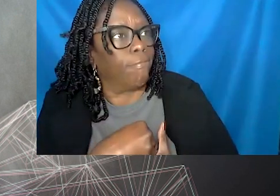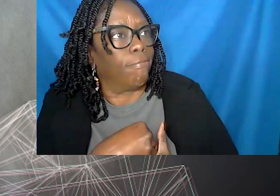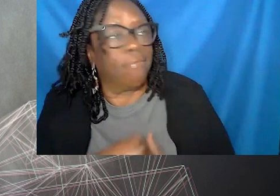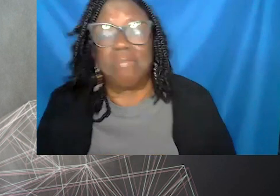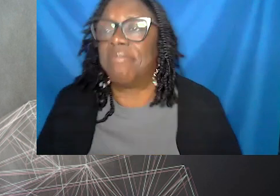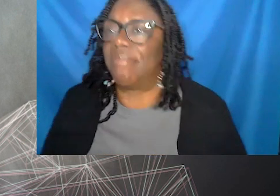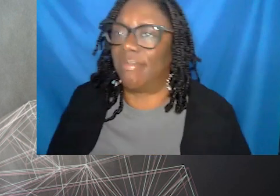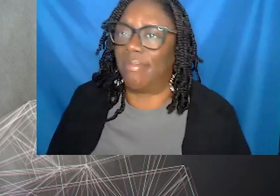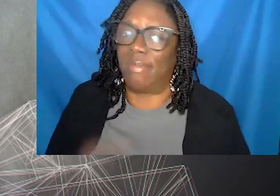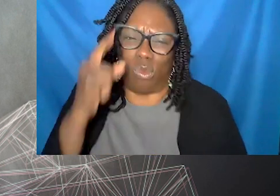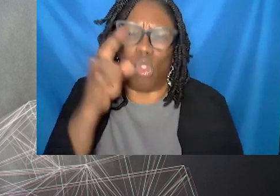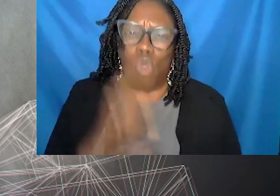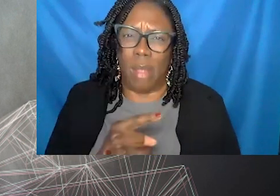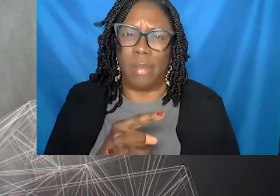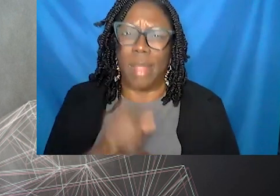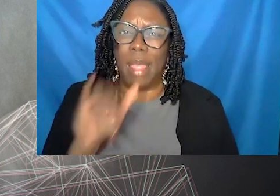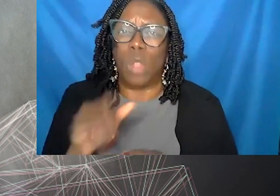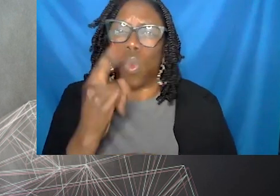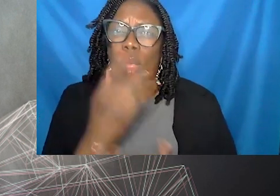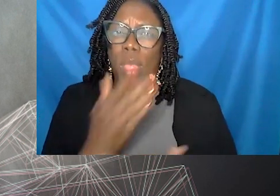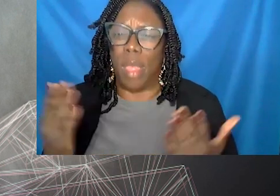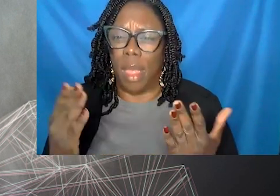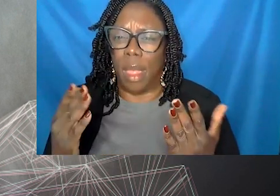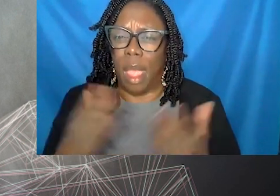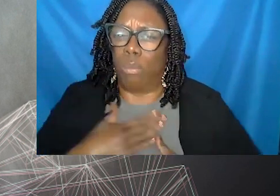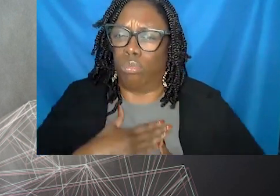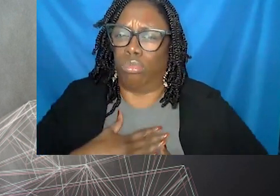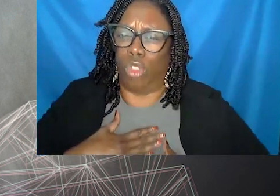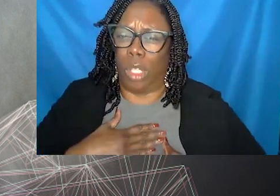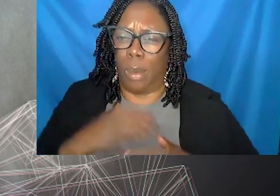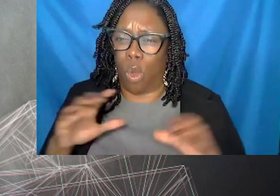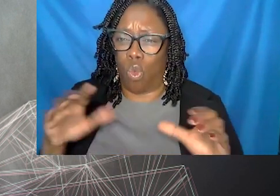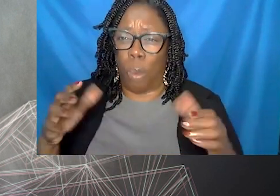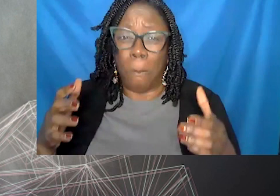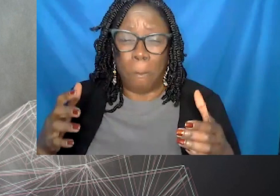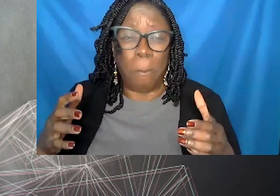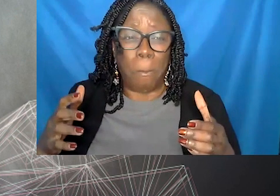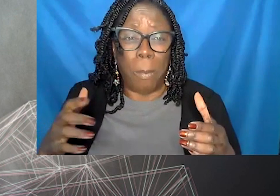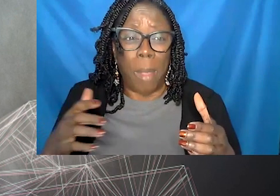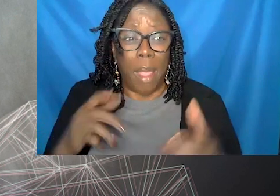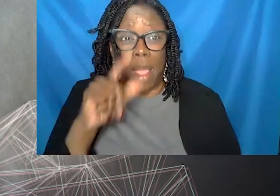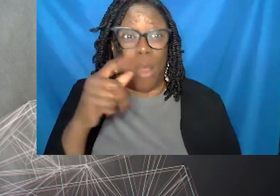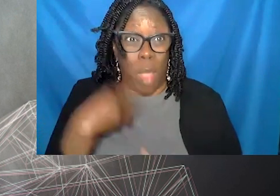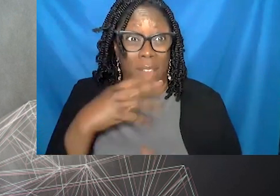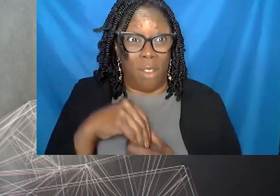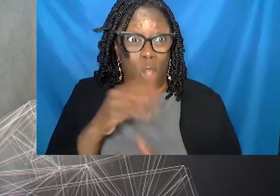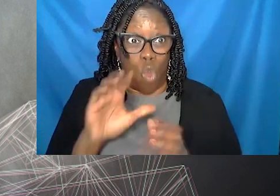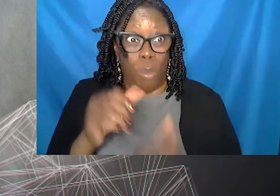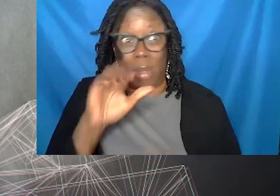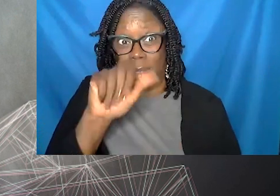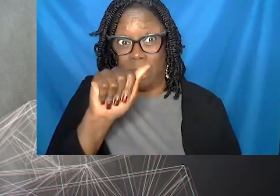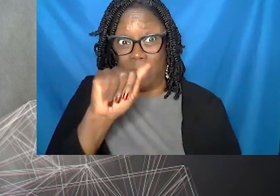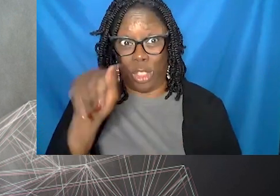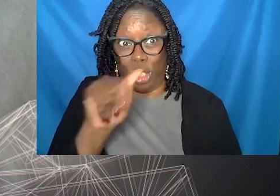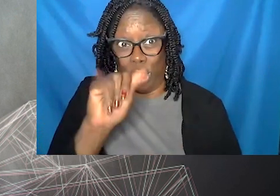absolutely, and that's one of the things I've very much appreciated about this group is having the participation of Jay, because again, the